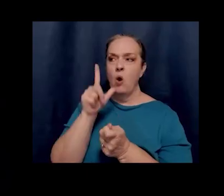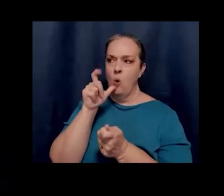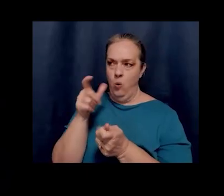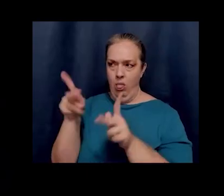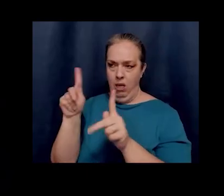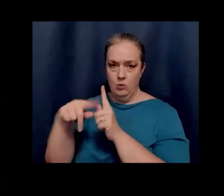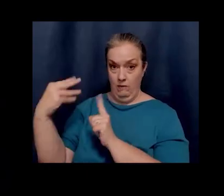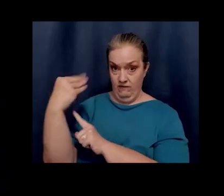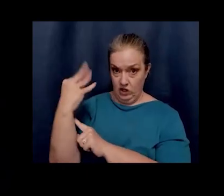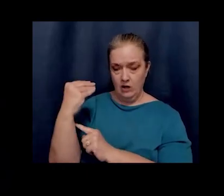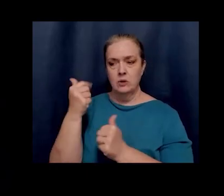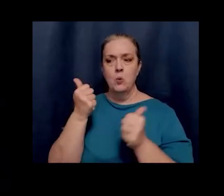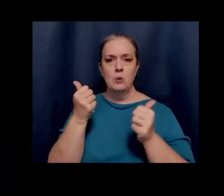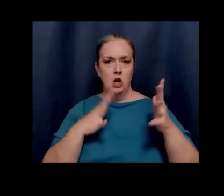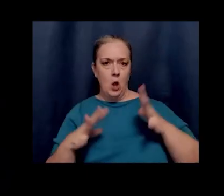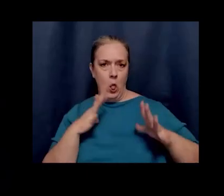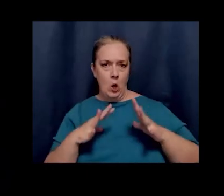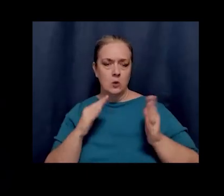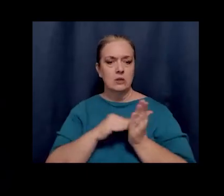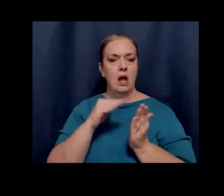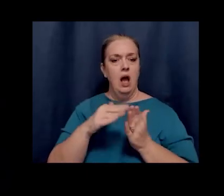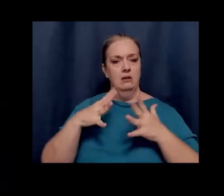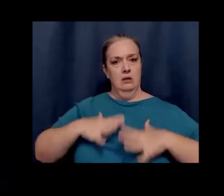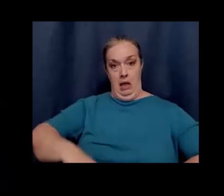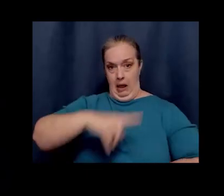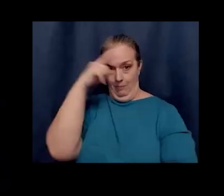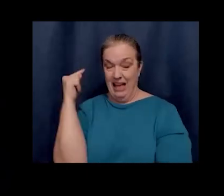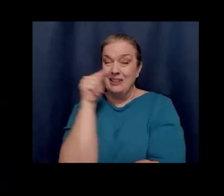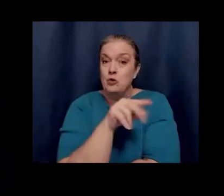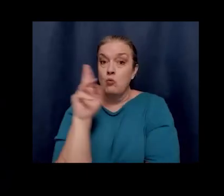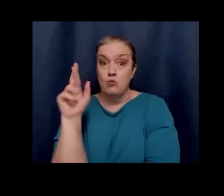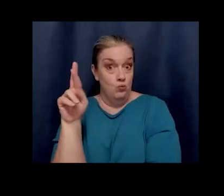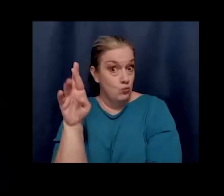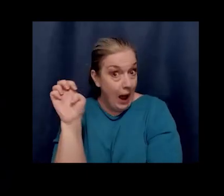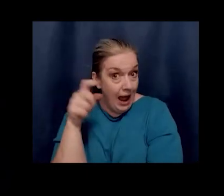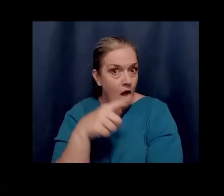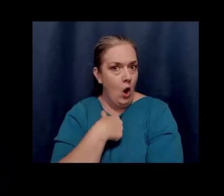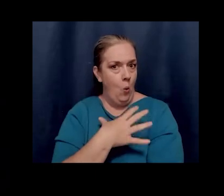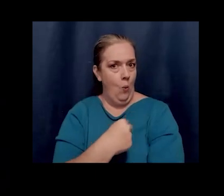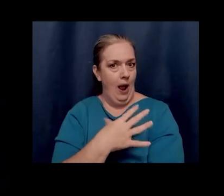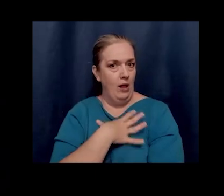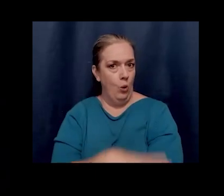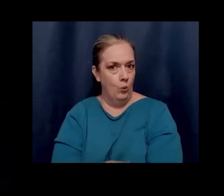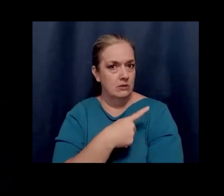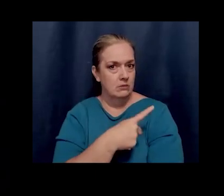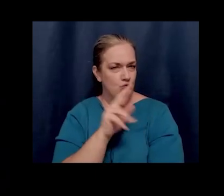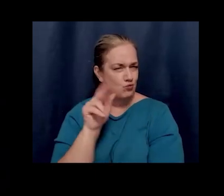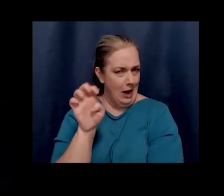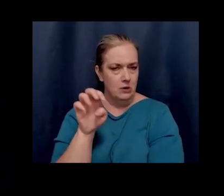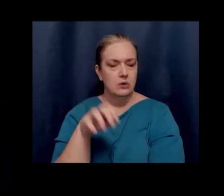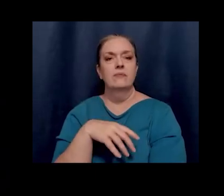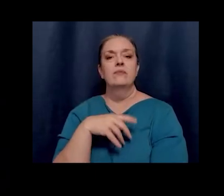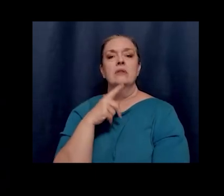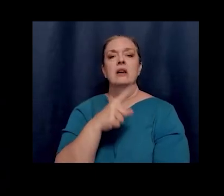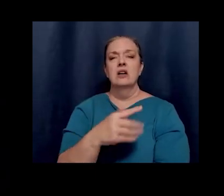and clothing and was most often captured in black, and this is a rarer example of her in white. She would have learned the power